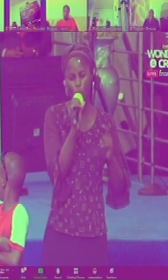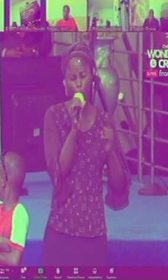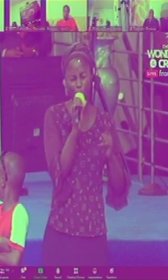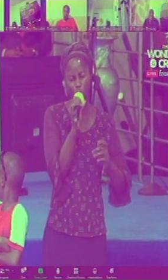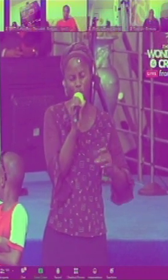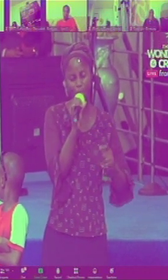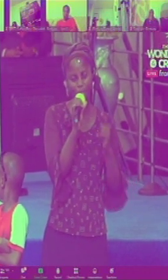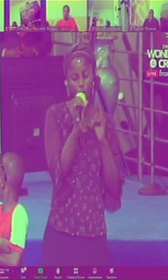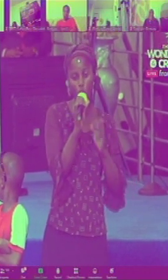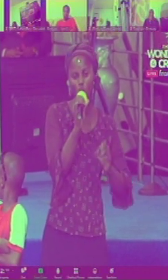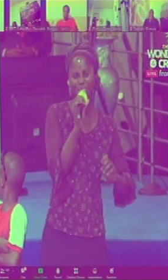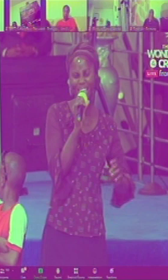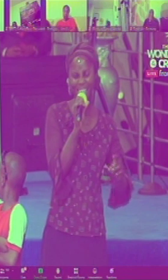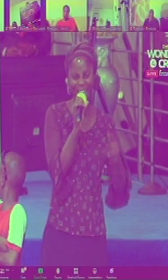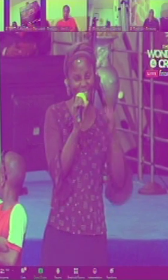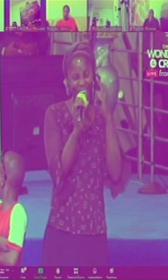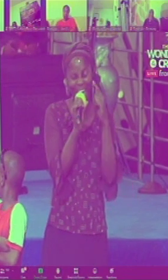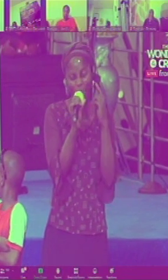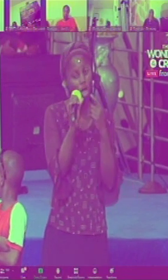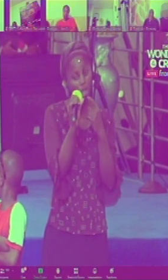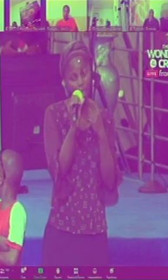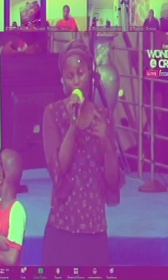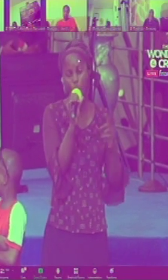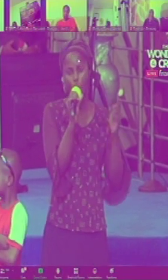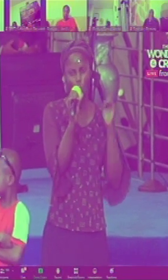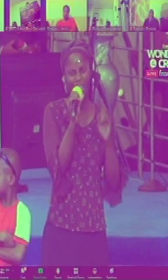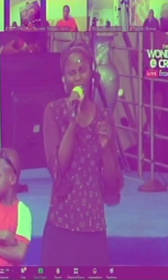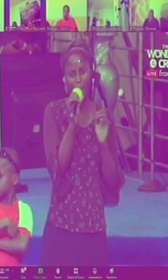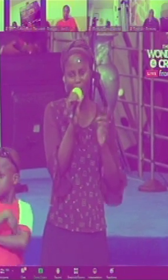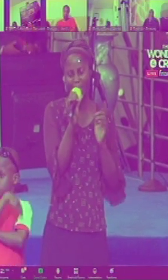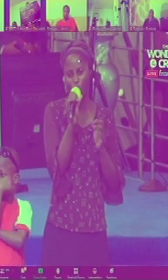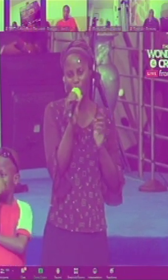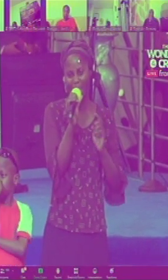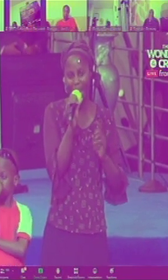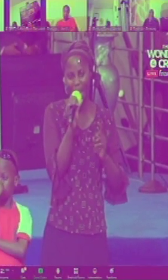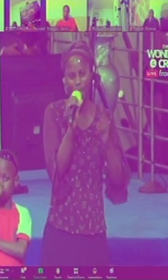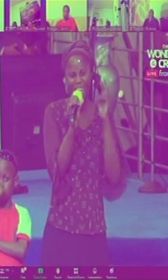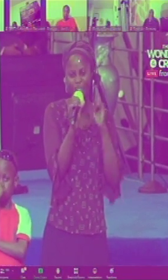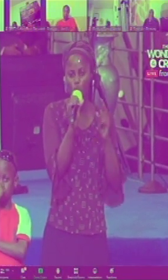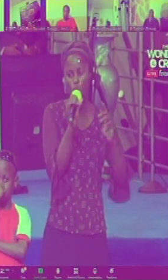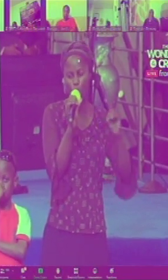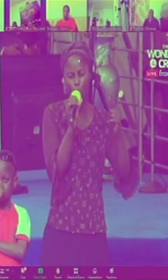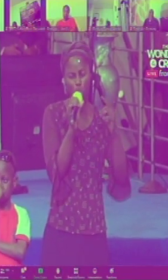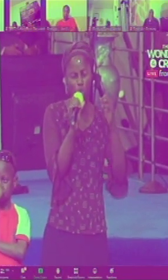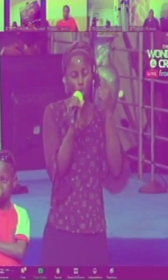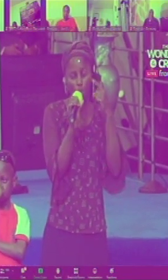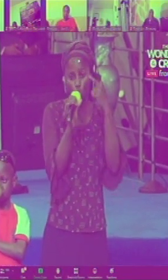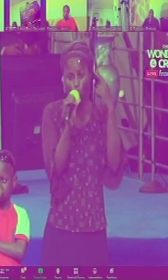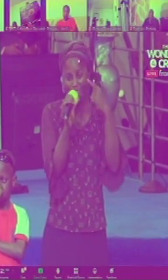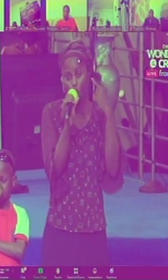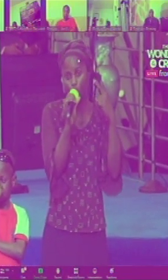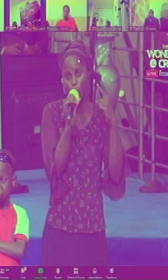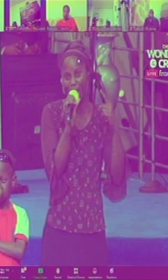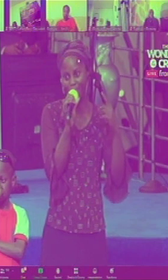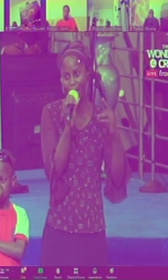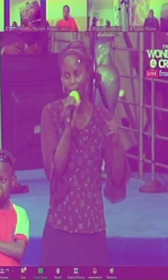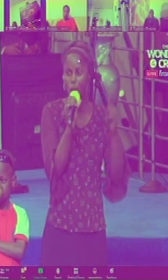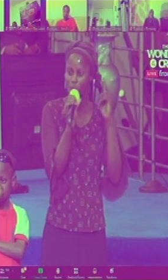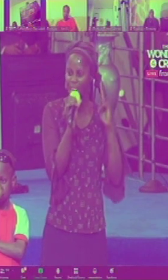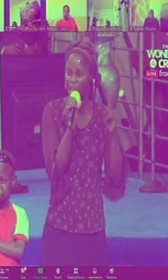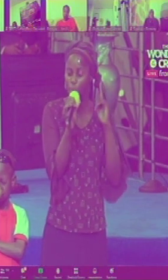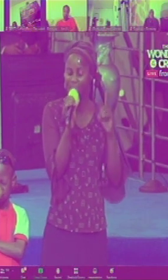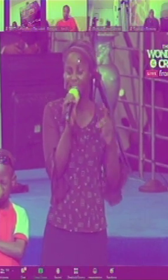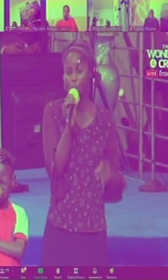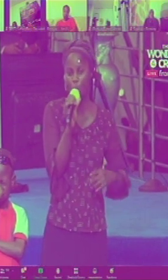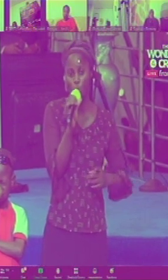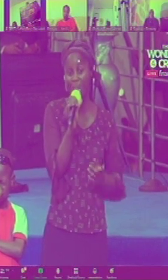for operation. The doctor says that he cannot see with that left side of the eye, that he's doing operation just to rescue the right side,